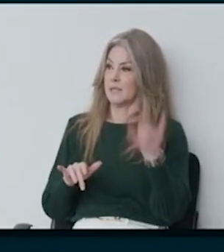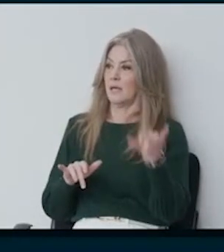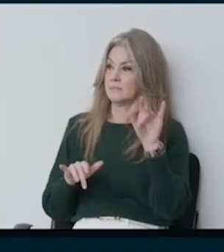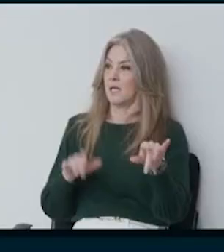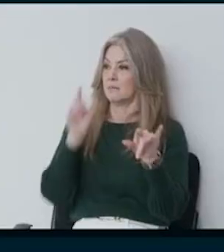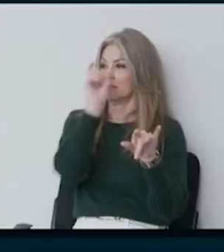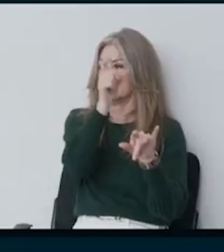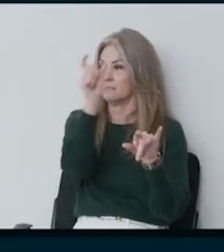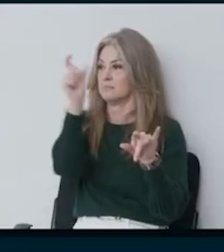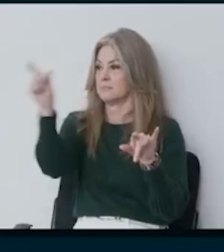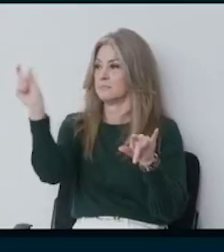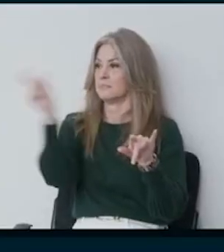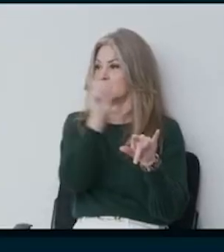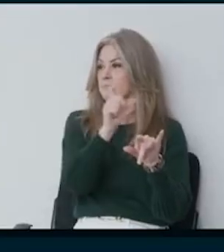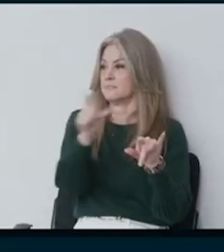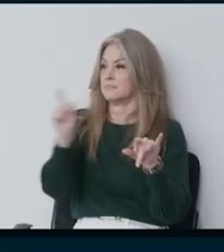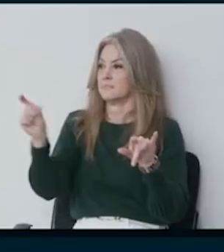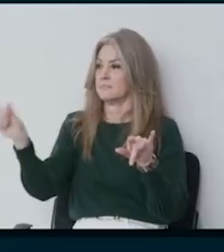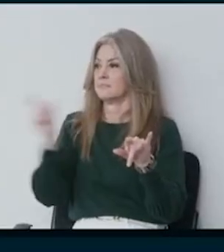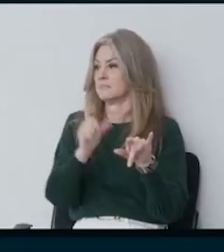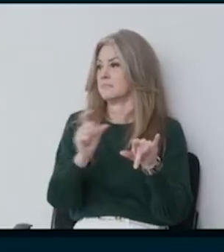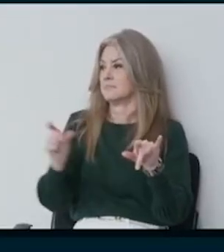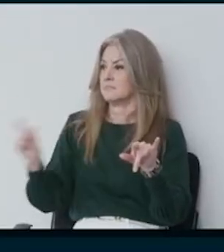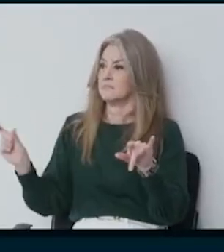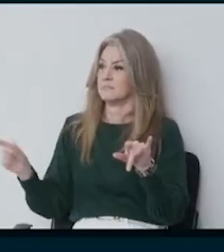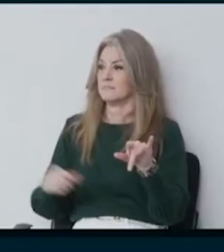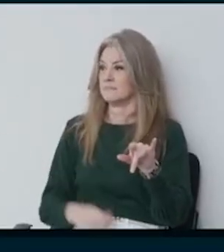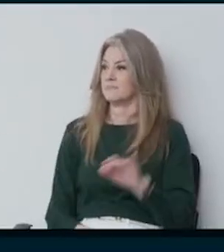elements to get to the thing that you want to interact with.